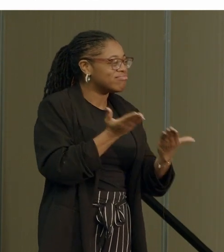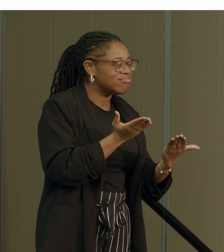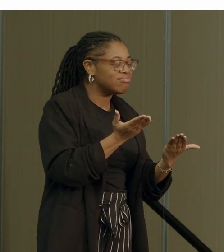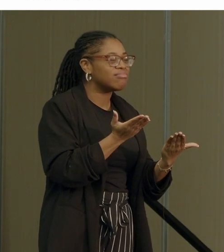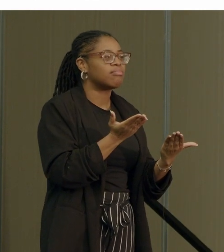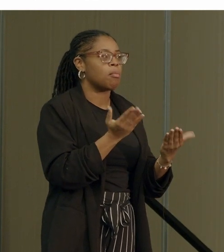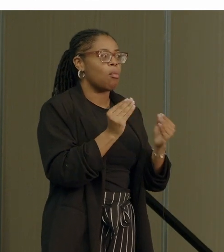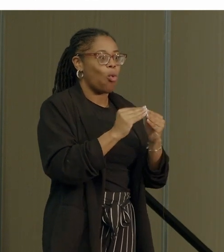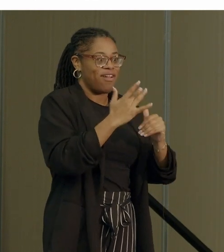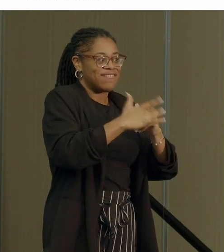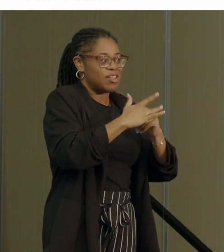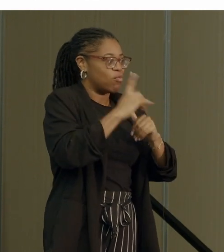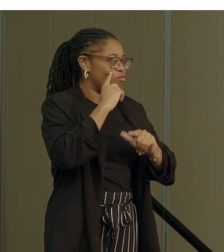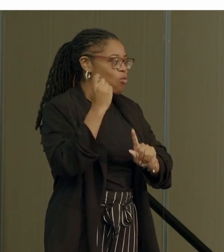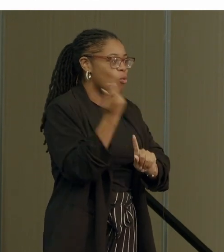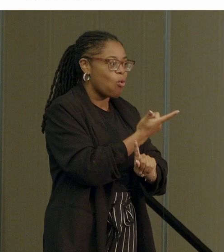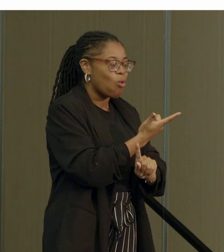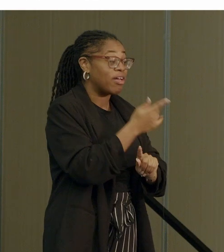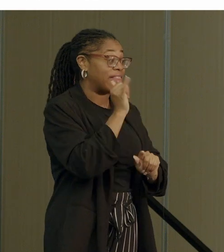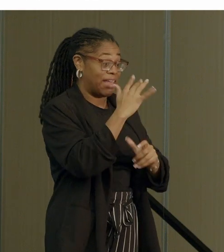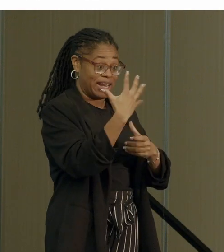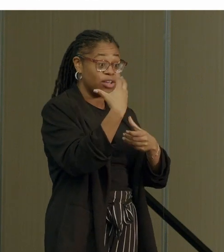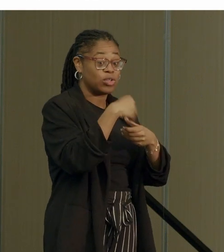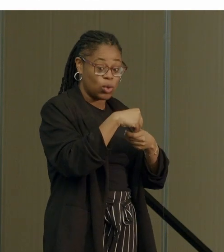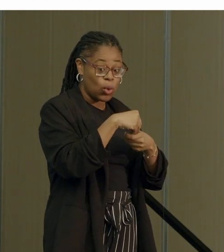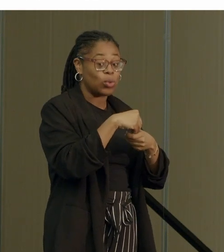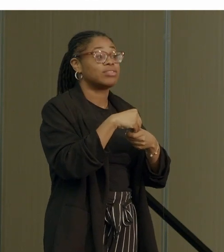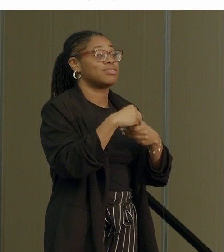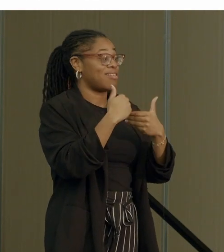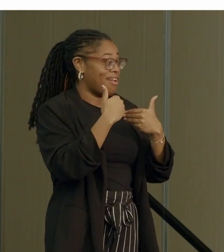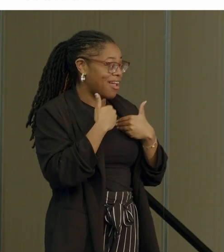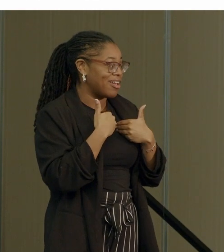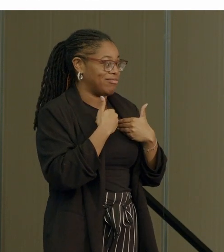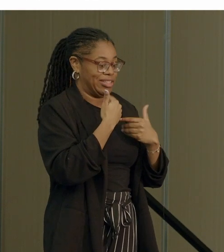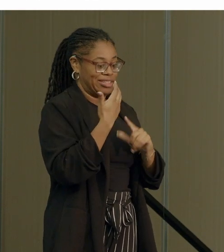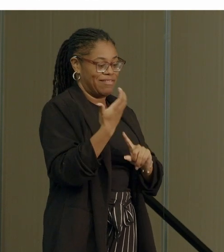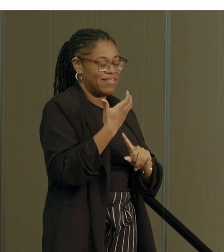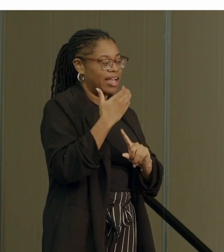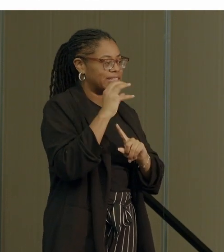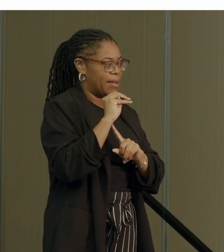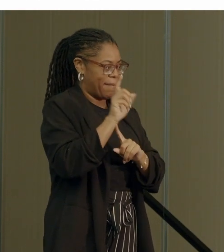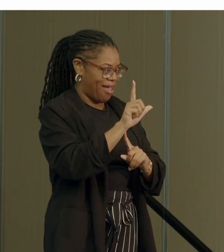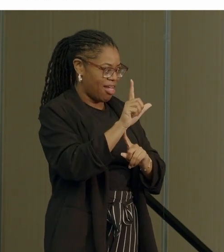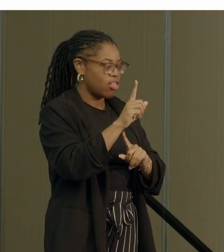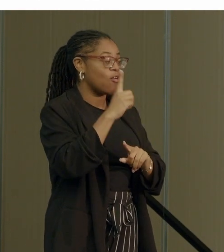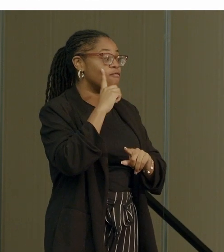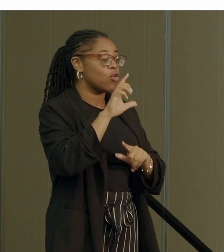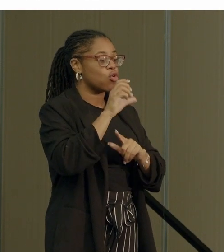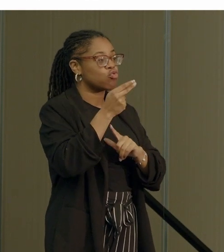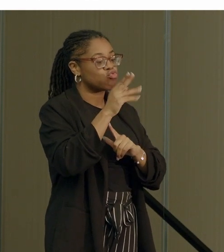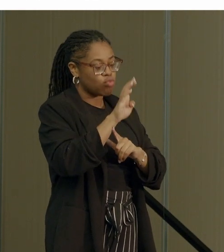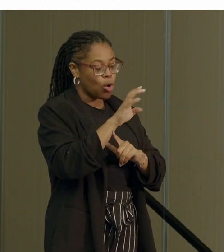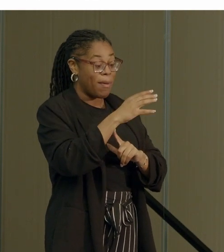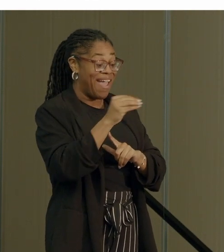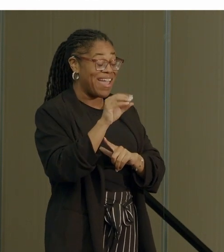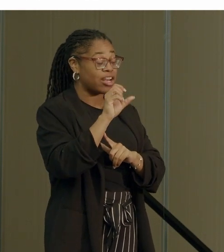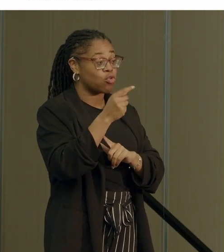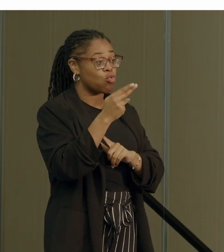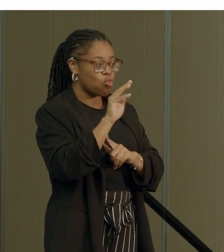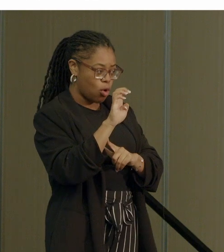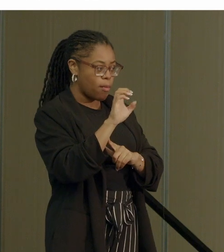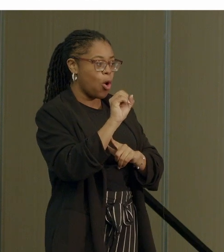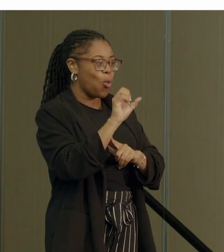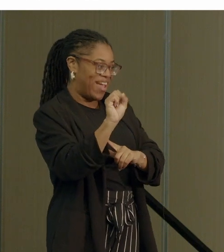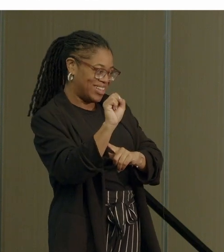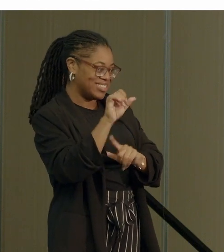them available to everyone. And that includes bringing on-device ML to Chrome and Chrome OS. So that's been a big focus